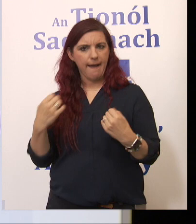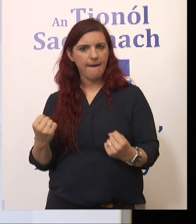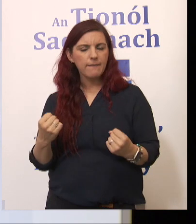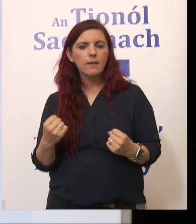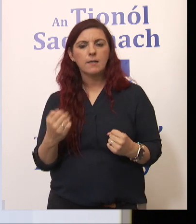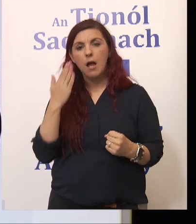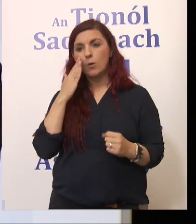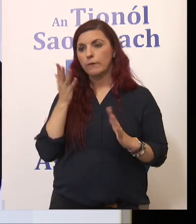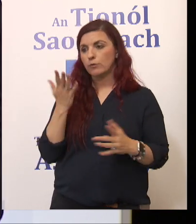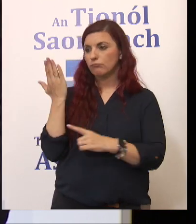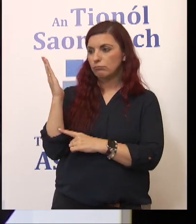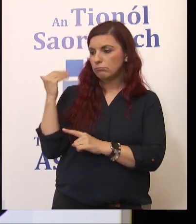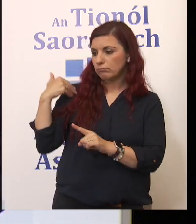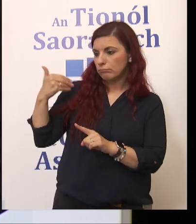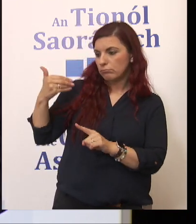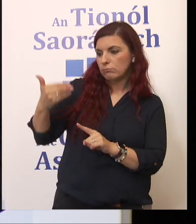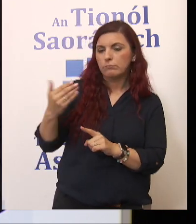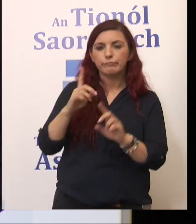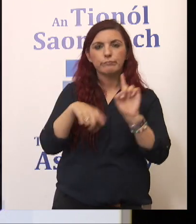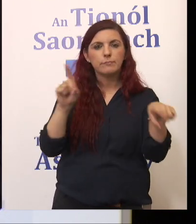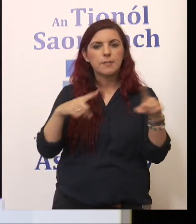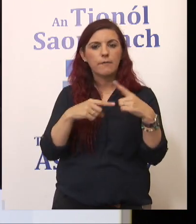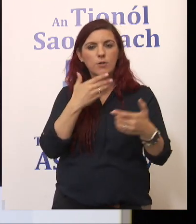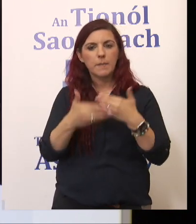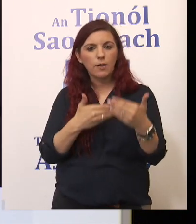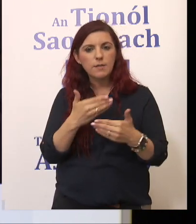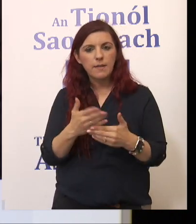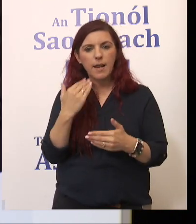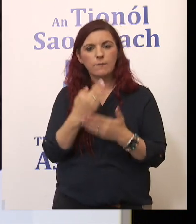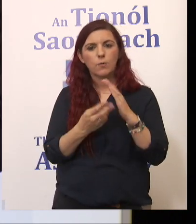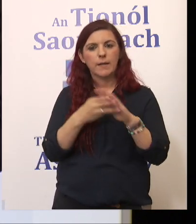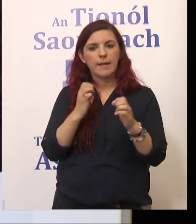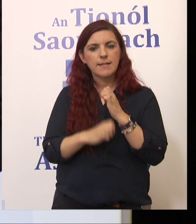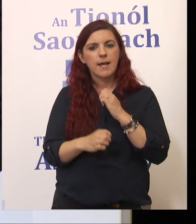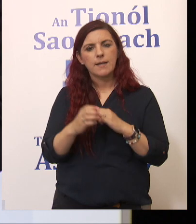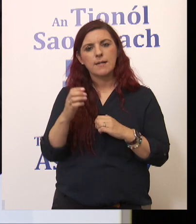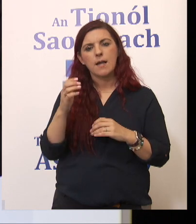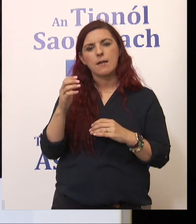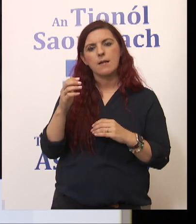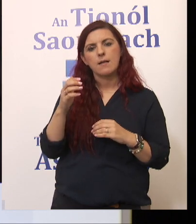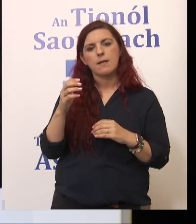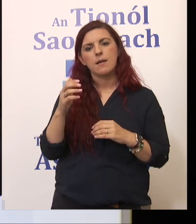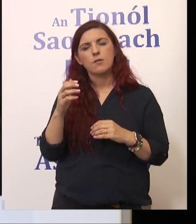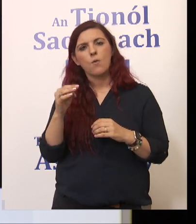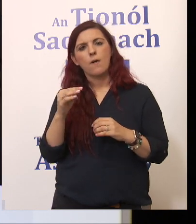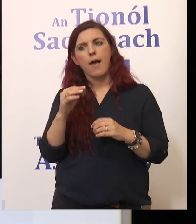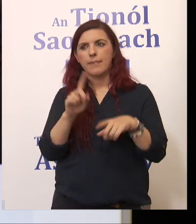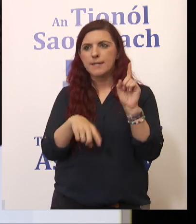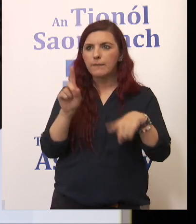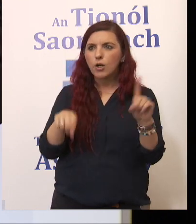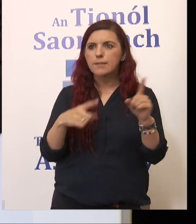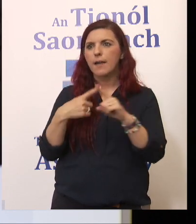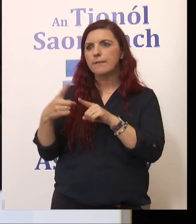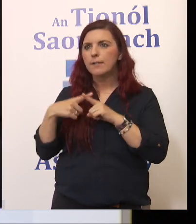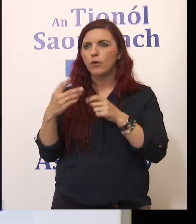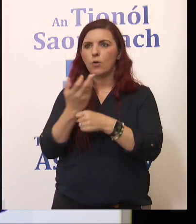some presentations from a variety of speakers and over the last couple of weekends, and I suppose the diversity of different